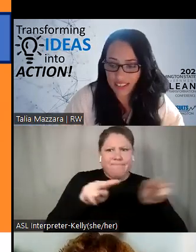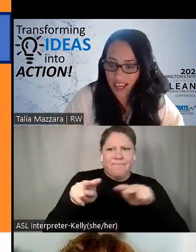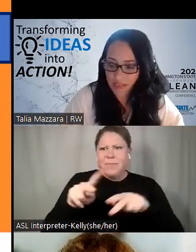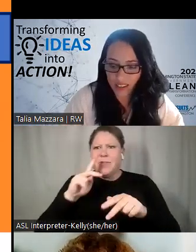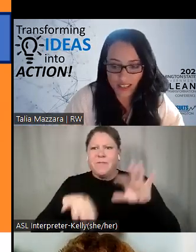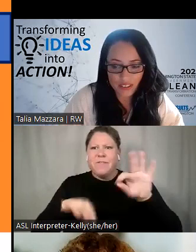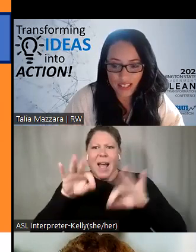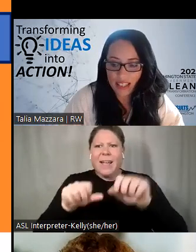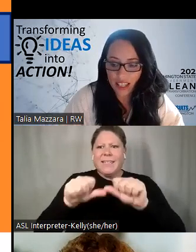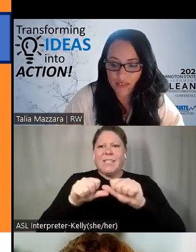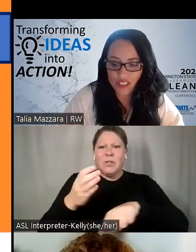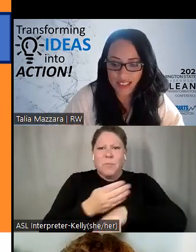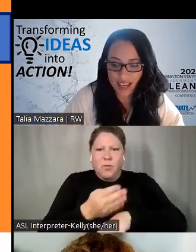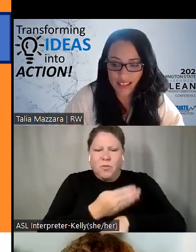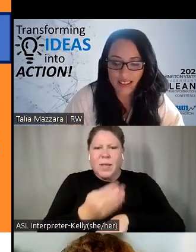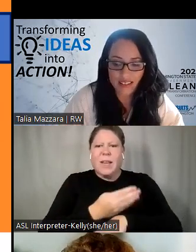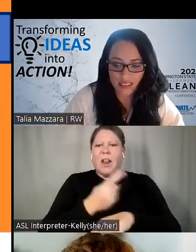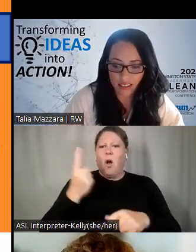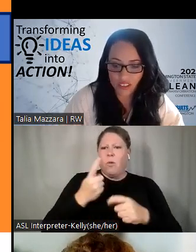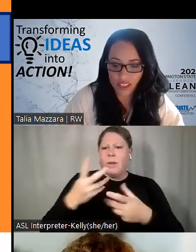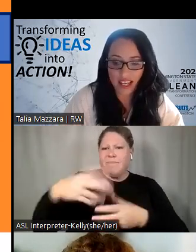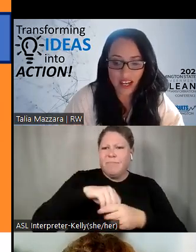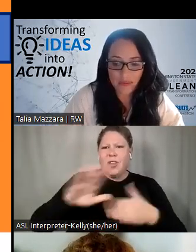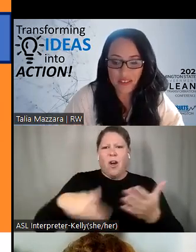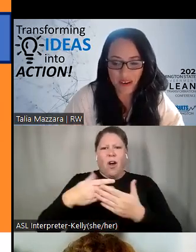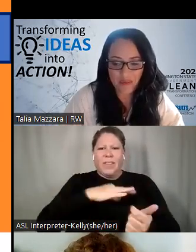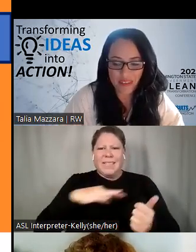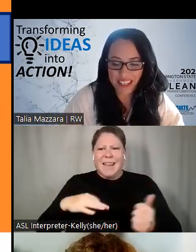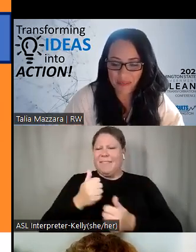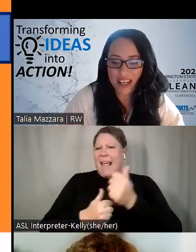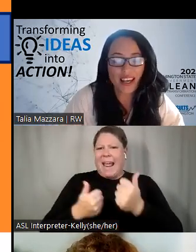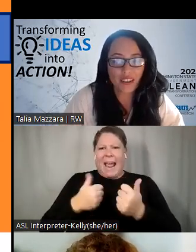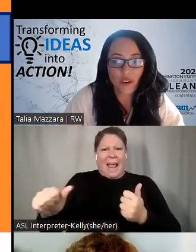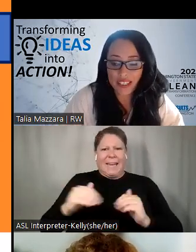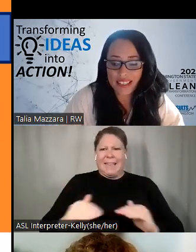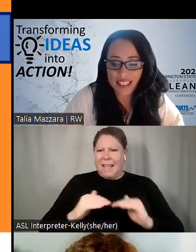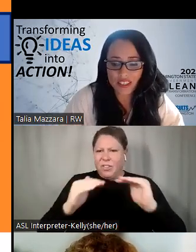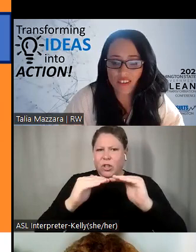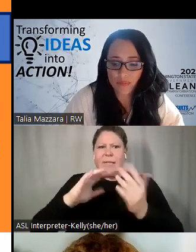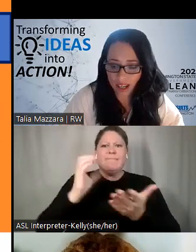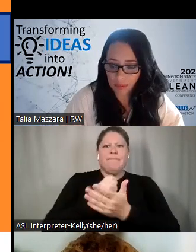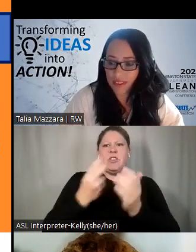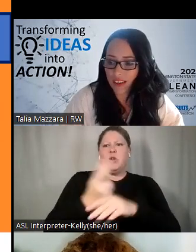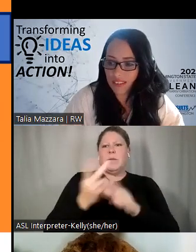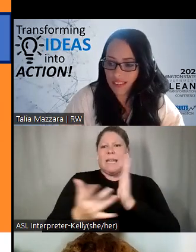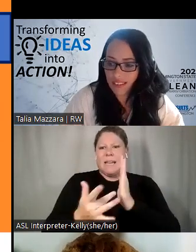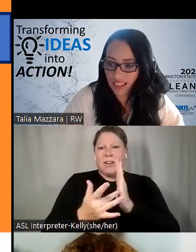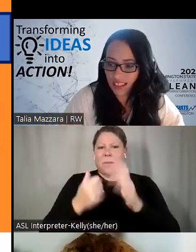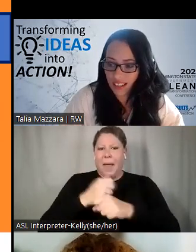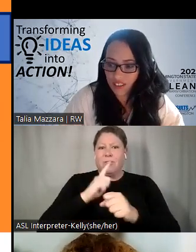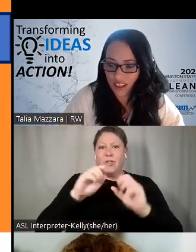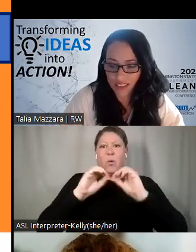engaging staff at all levels, and leveraging data and technology to help the department become an organization of problem